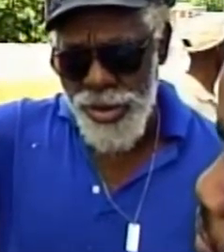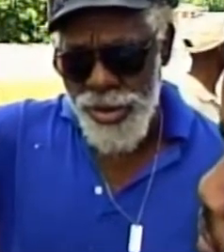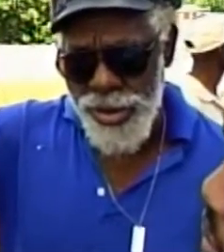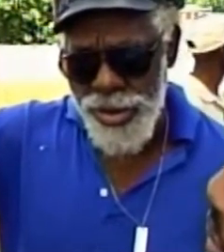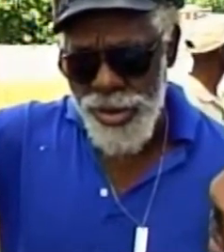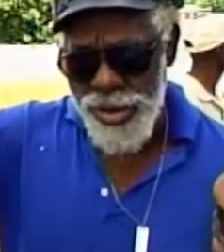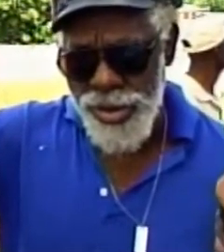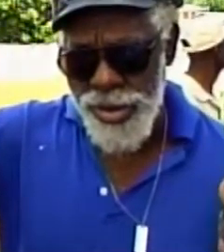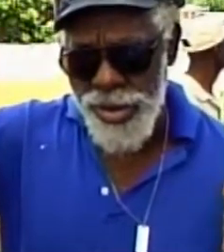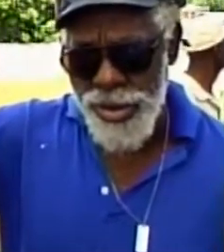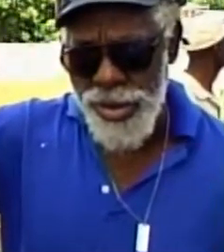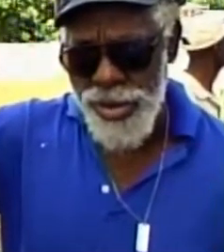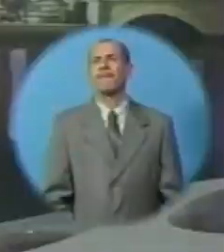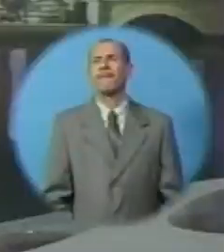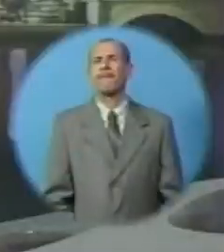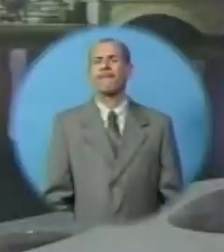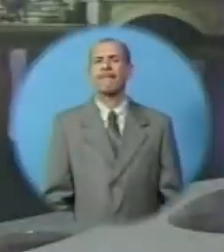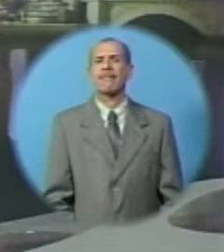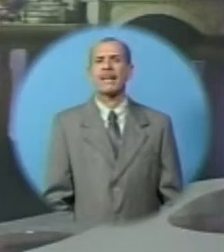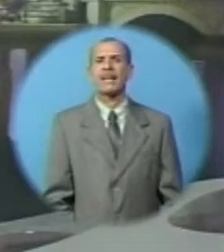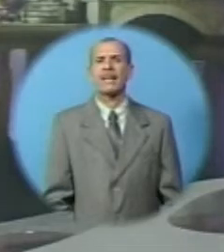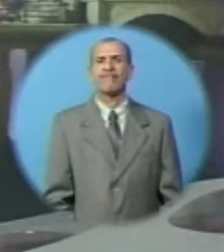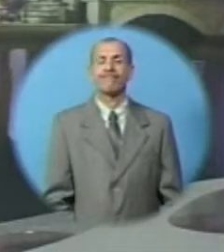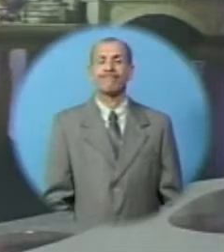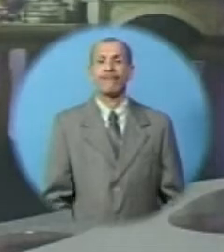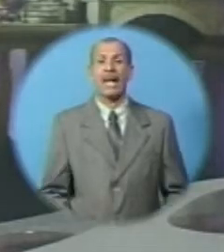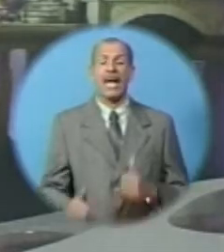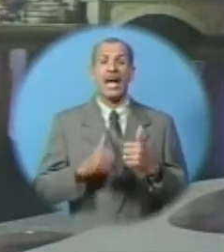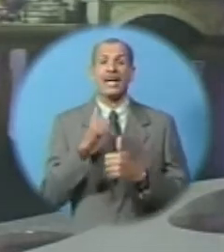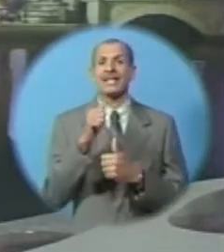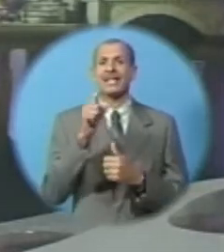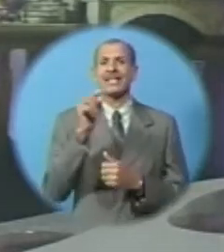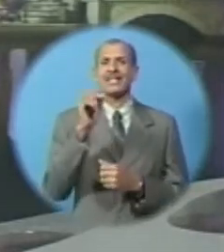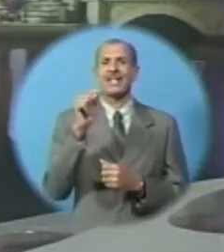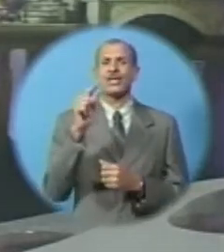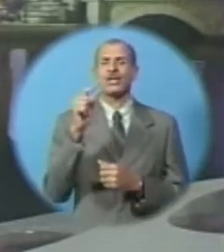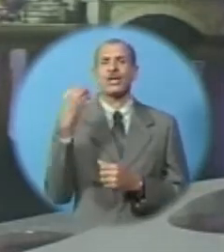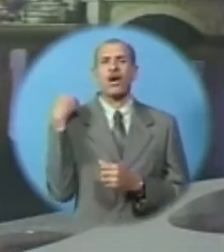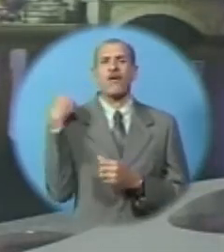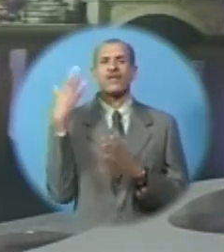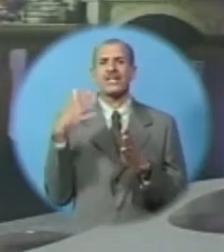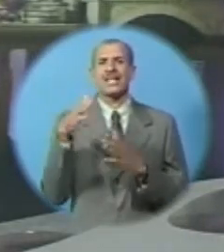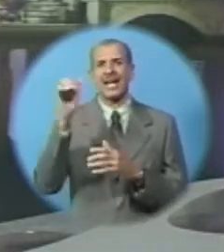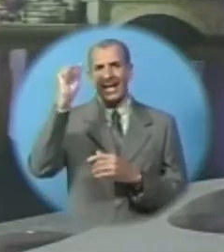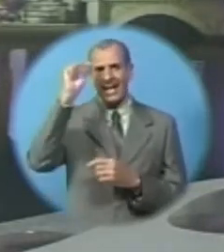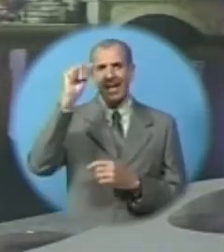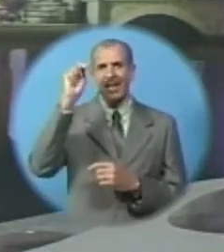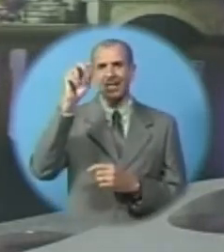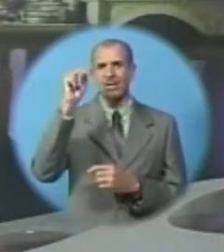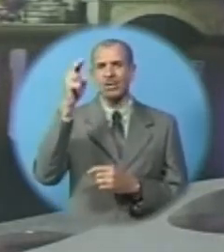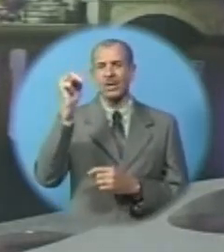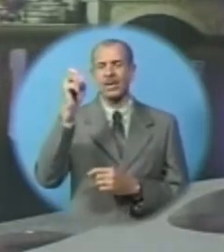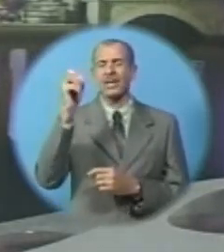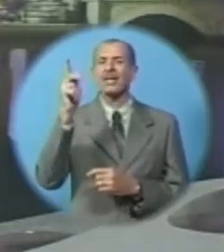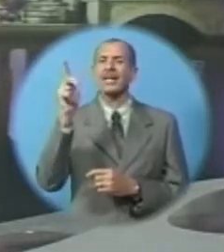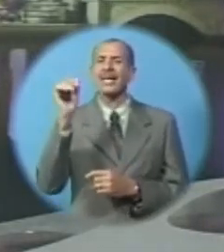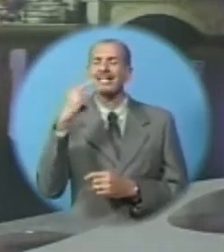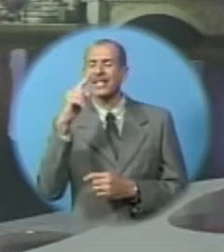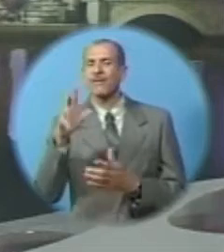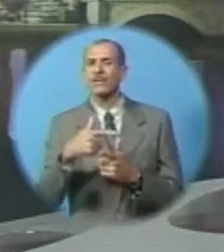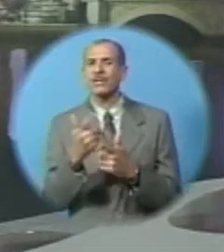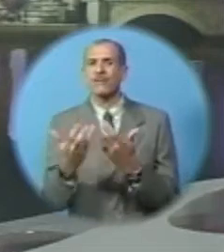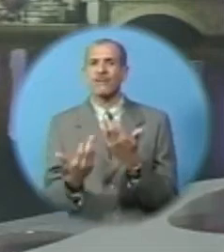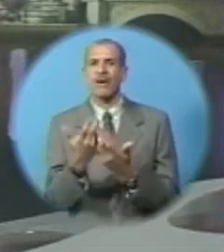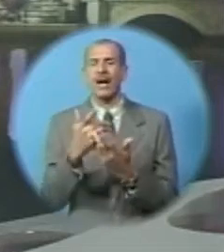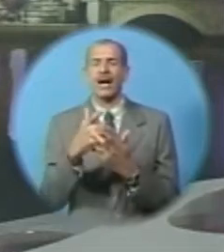fire. It had me shot. Acting Station Officer in charge, Anthony King, says the first fire tender arrived on